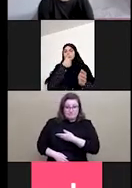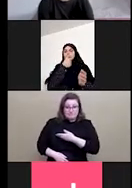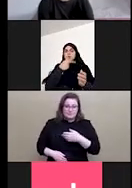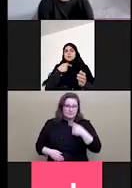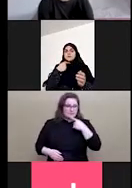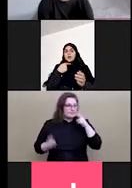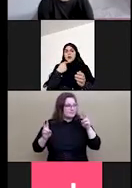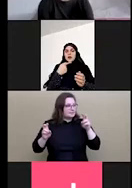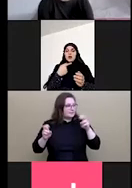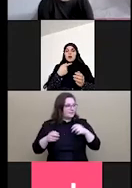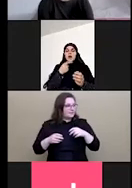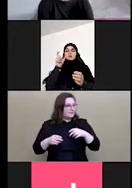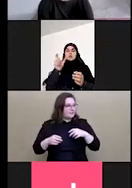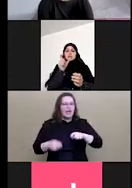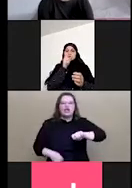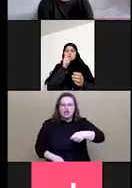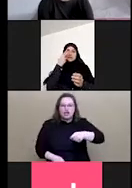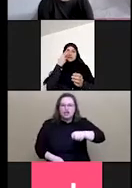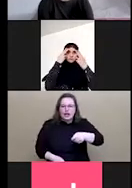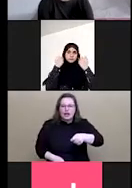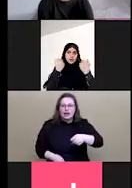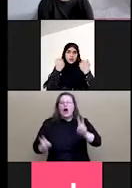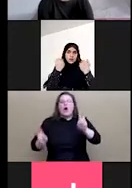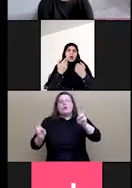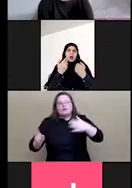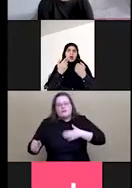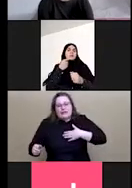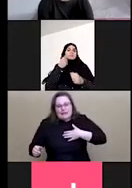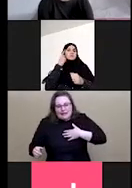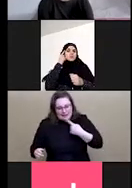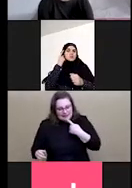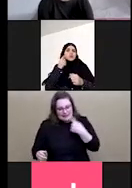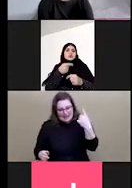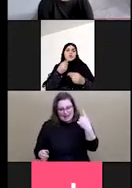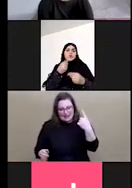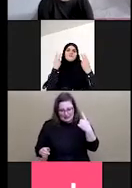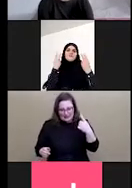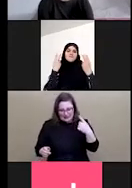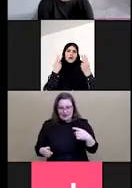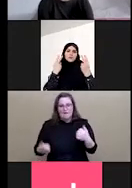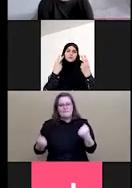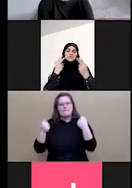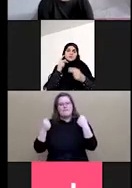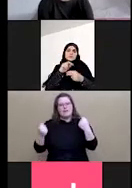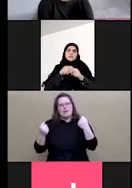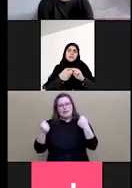this is the sort of key. And then, yes, to mention also before we move on, a very important